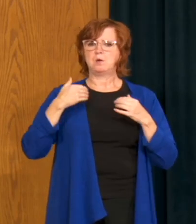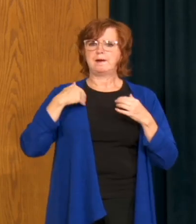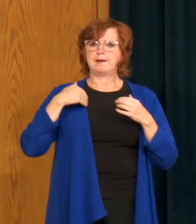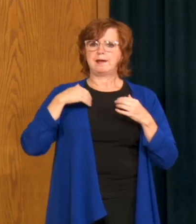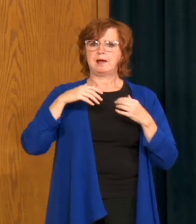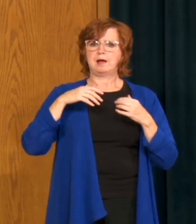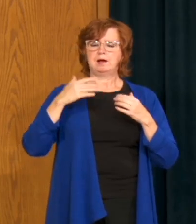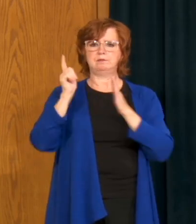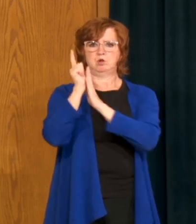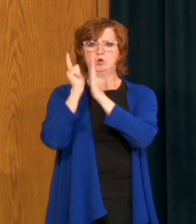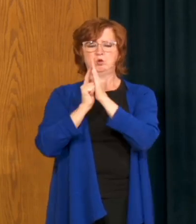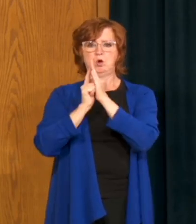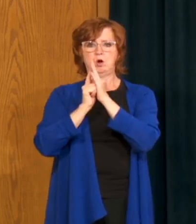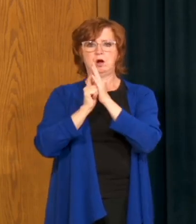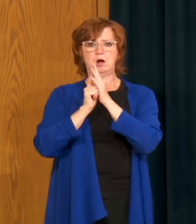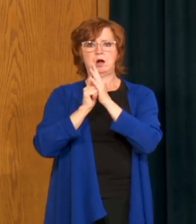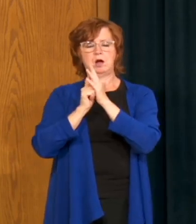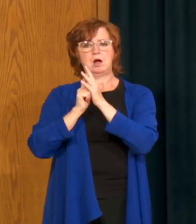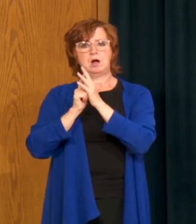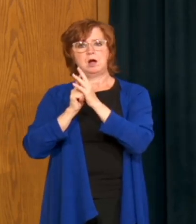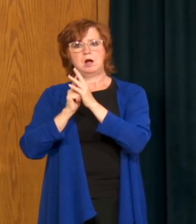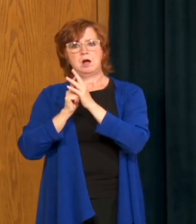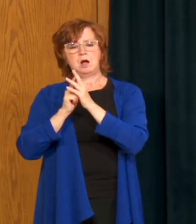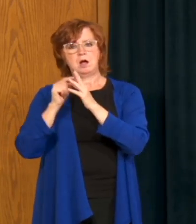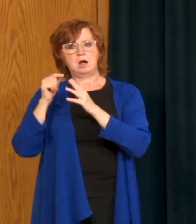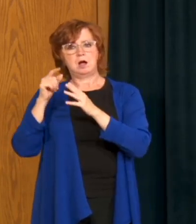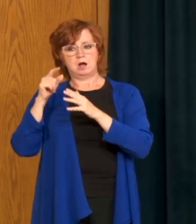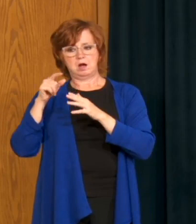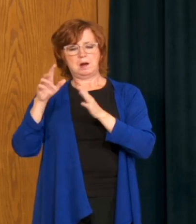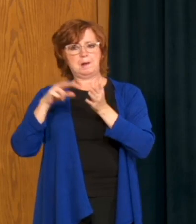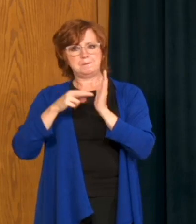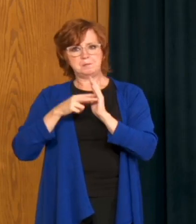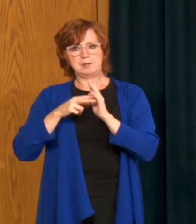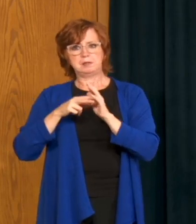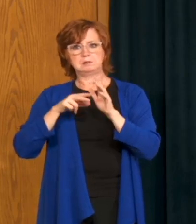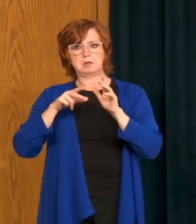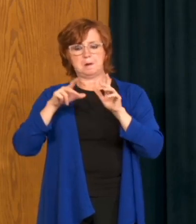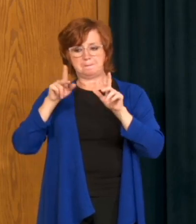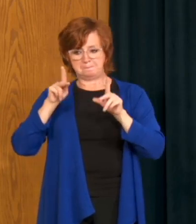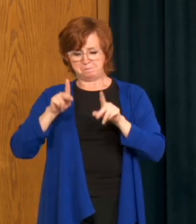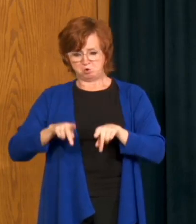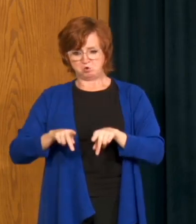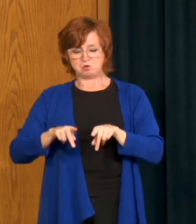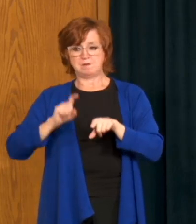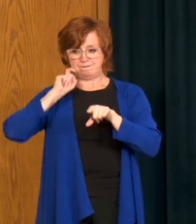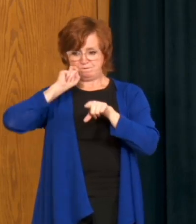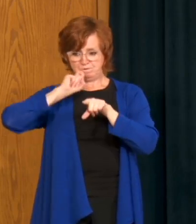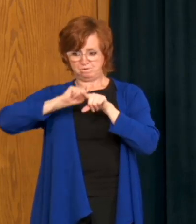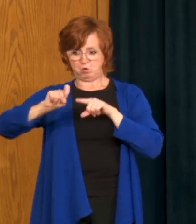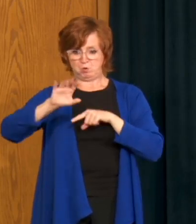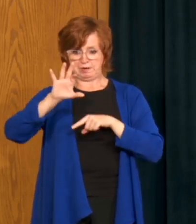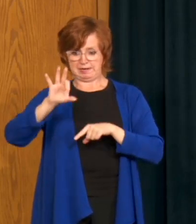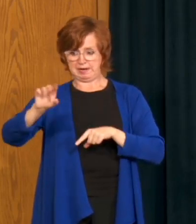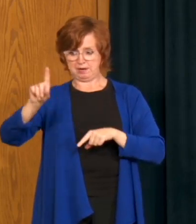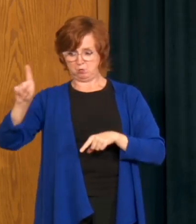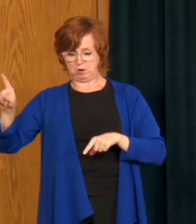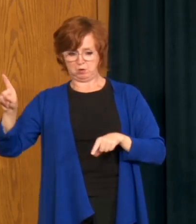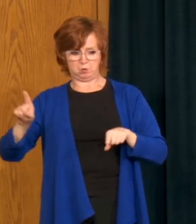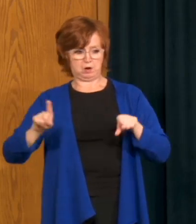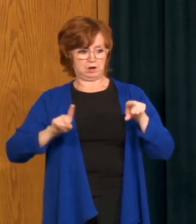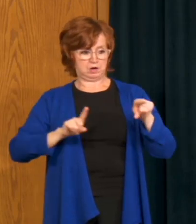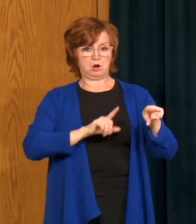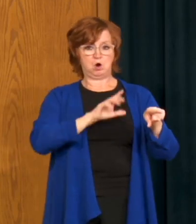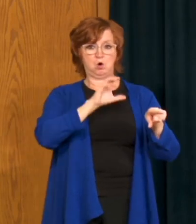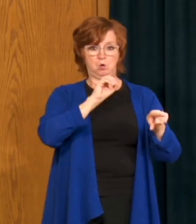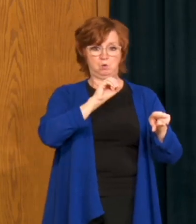can call 911 without any fear of legal follow-up if it's an overdose. The fact that we've